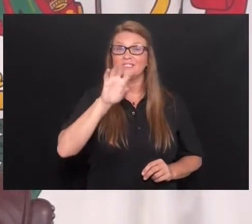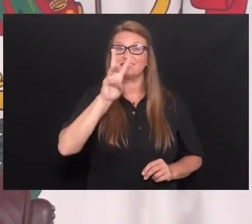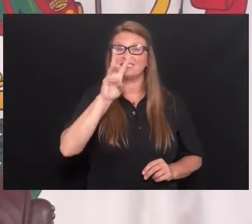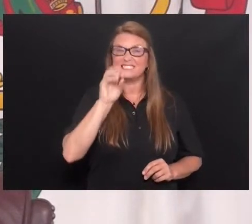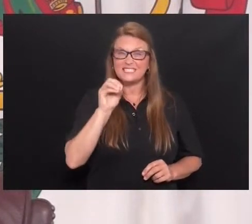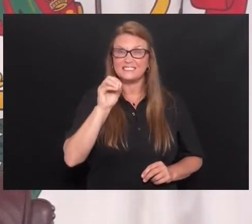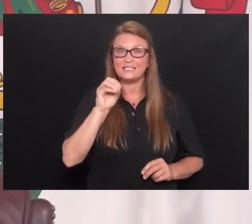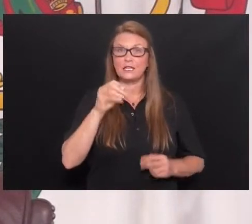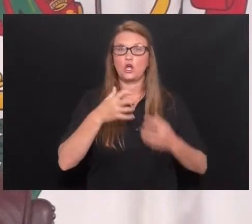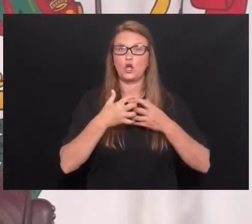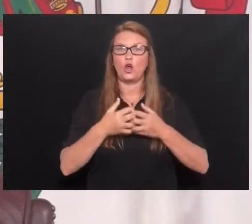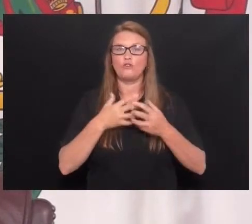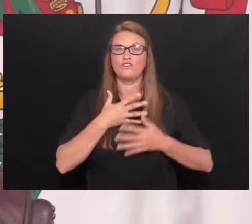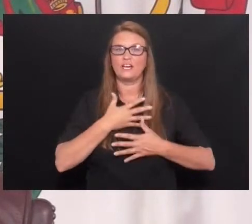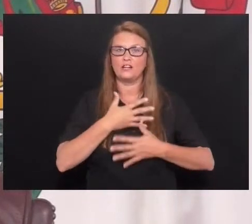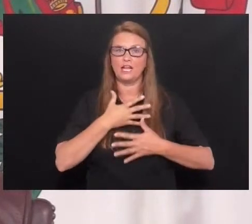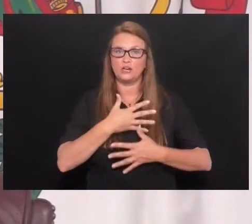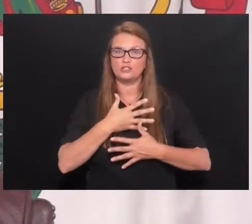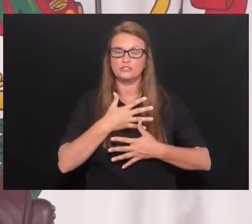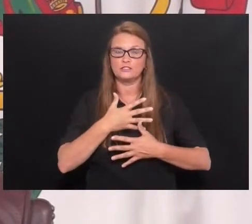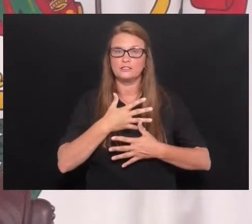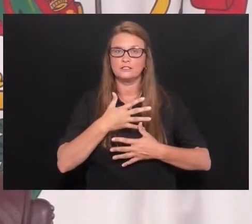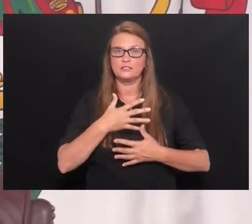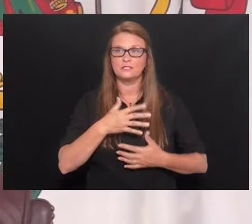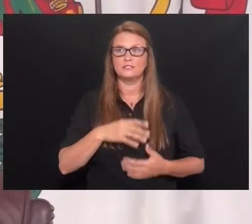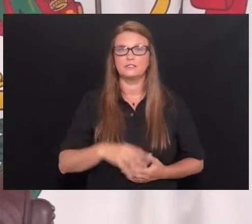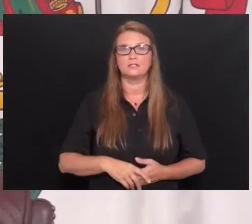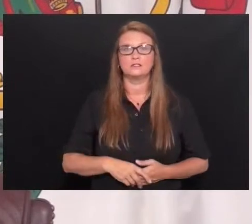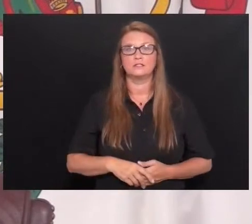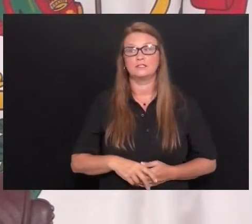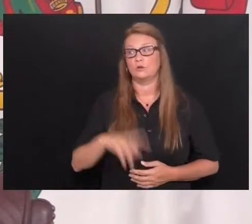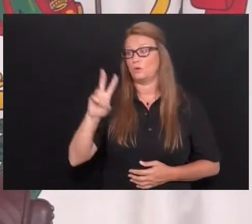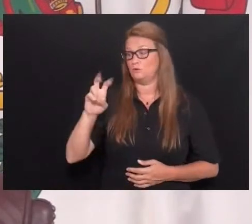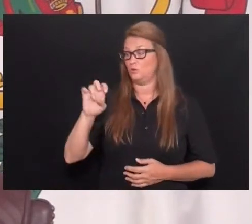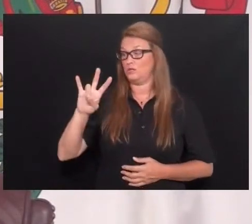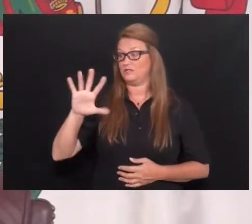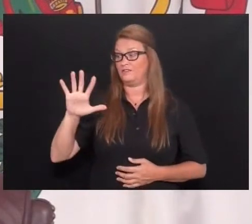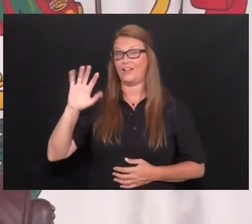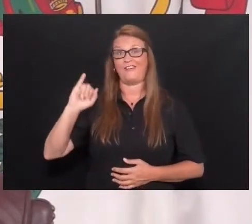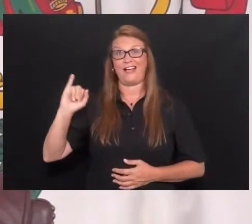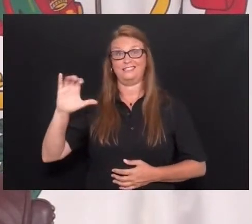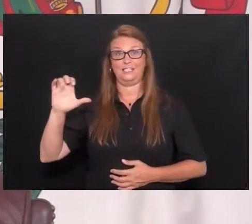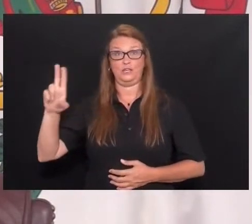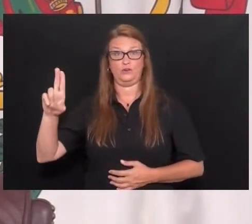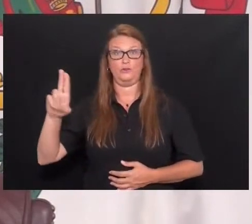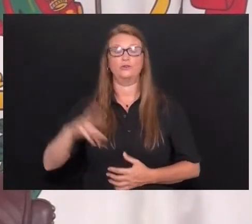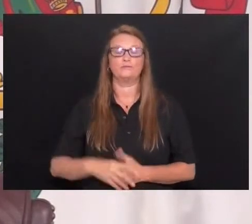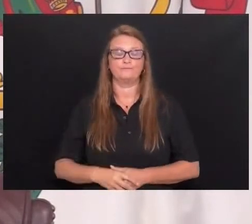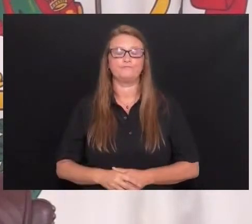160 on ventilators, or 275 in the ICU units.